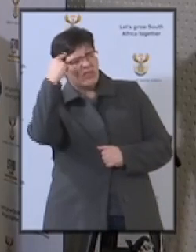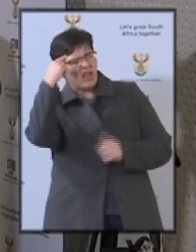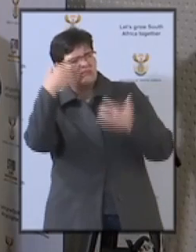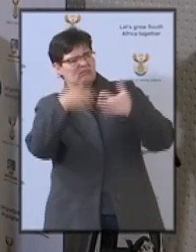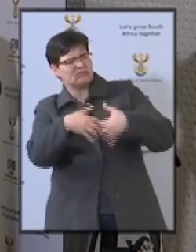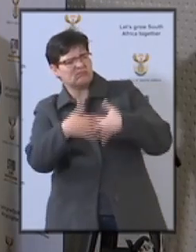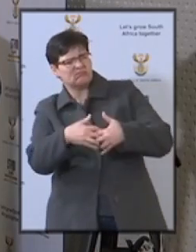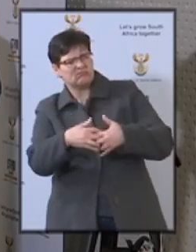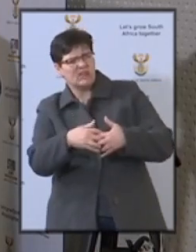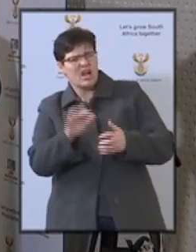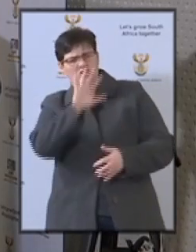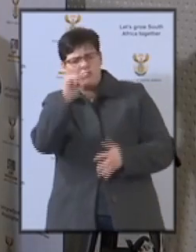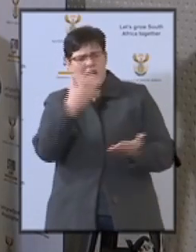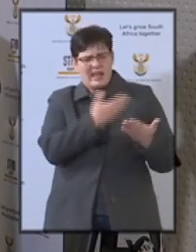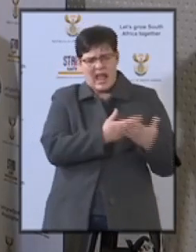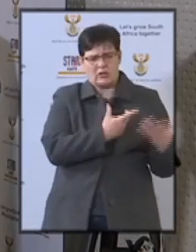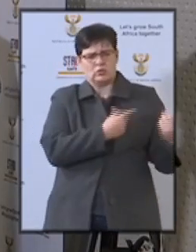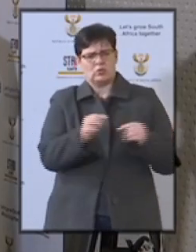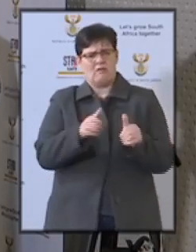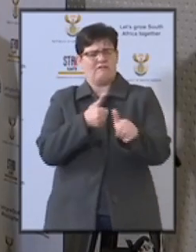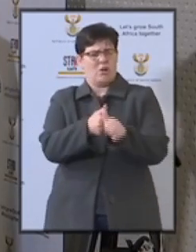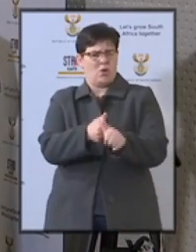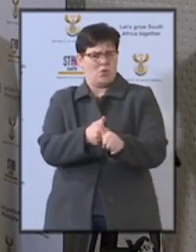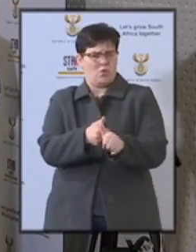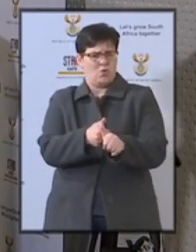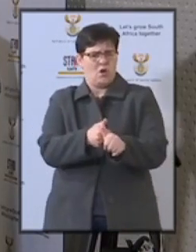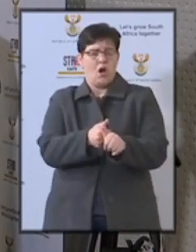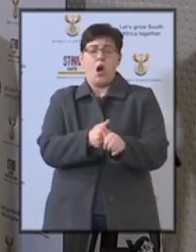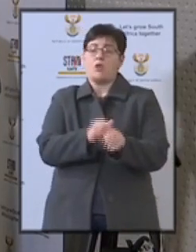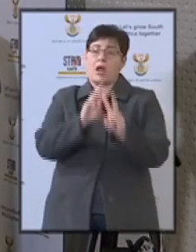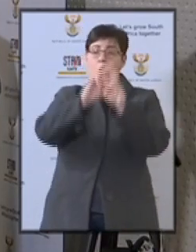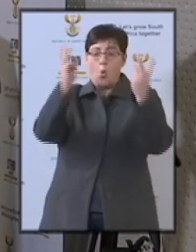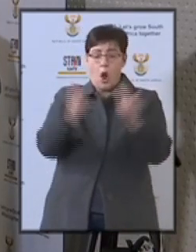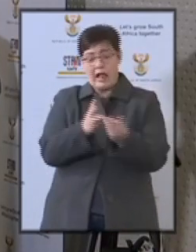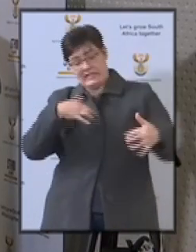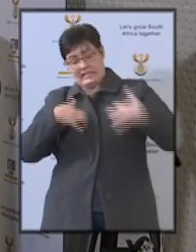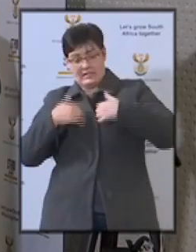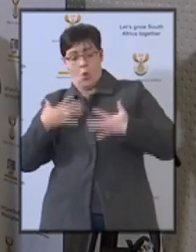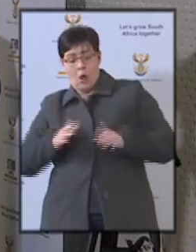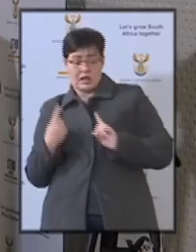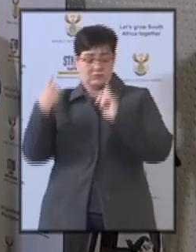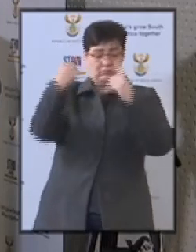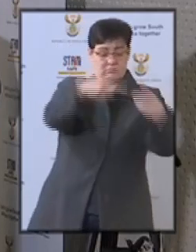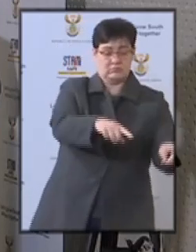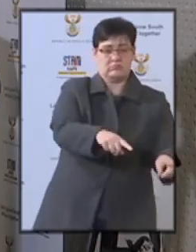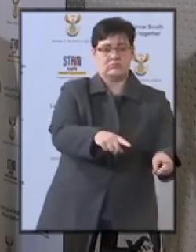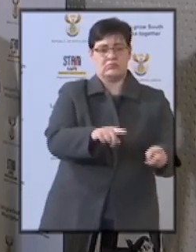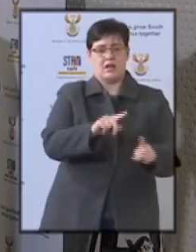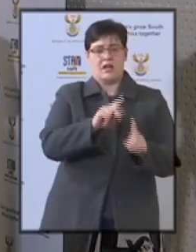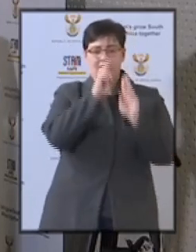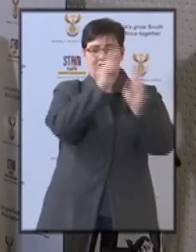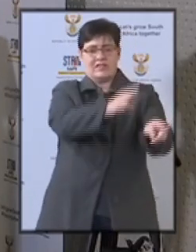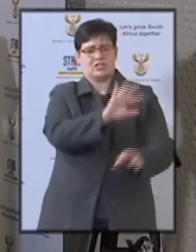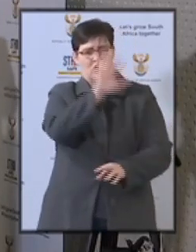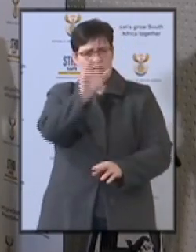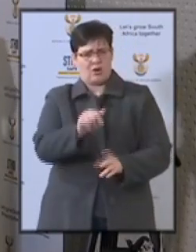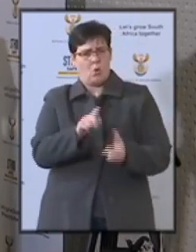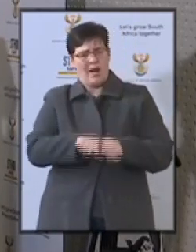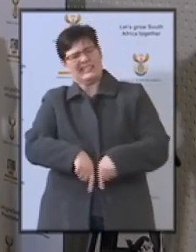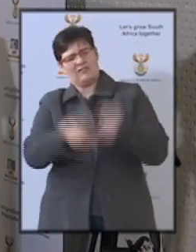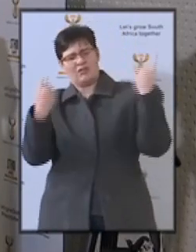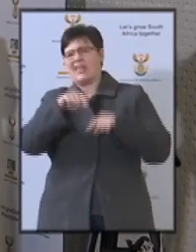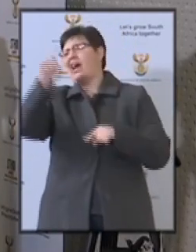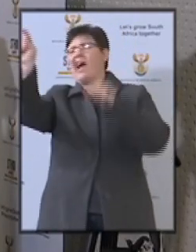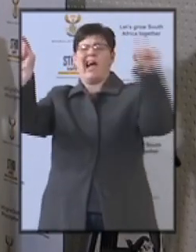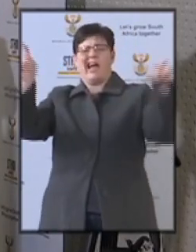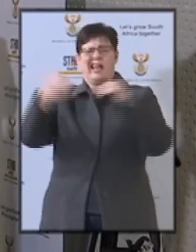South Africa can provide to the rest of the world that will set us apart from our competitors? Thank you